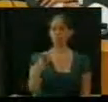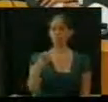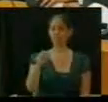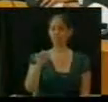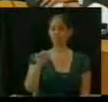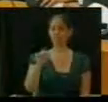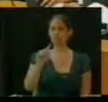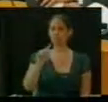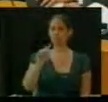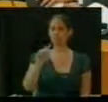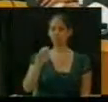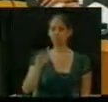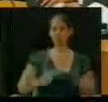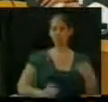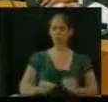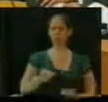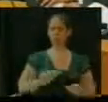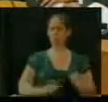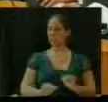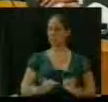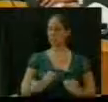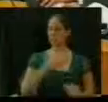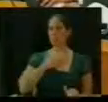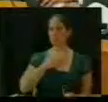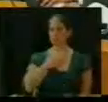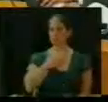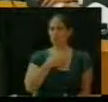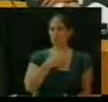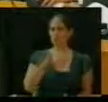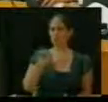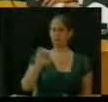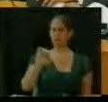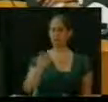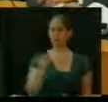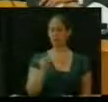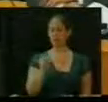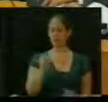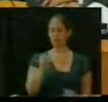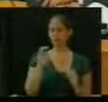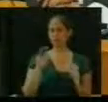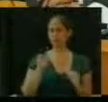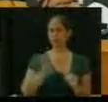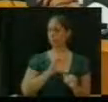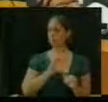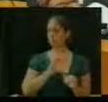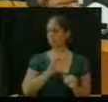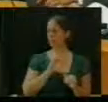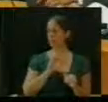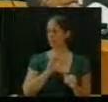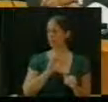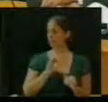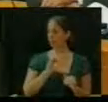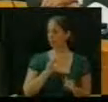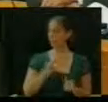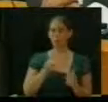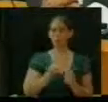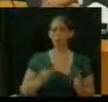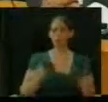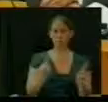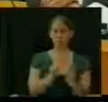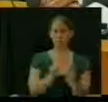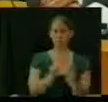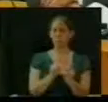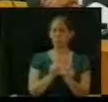concerns right now with our ethics committee, and I'll tell you what the concerns I've got. We get these letters from the public out here. They're not supposed